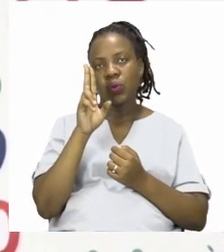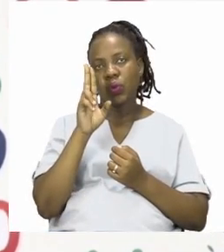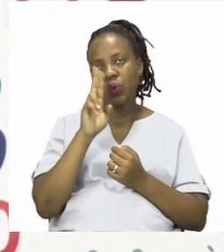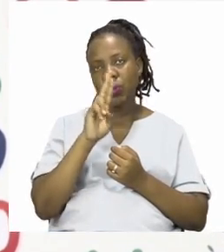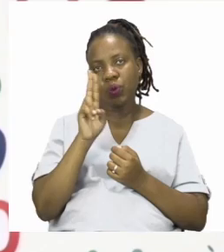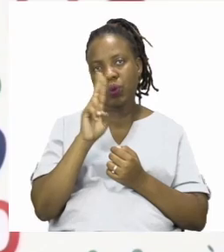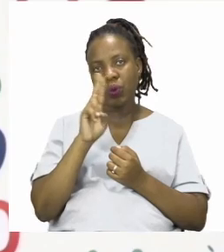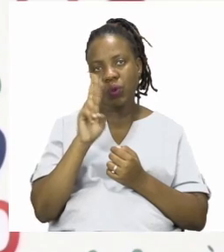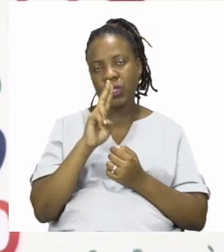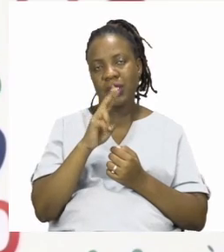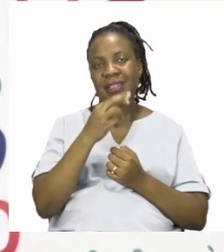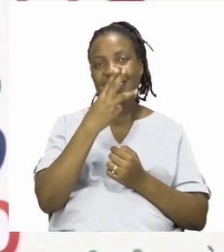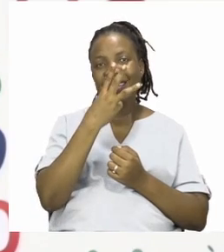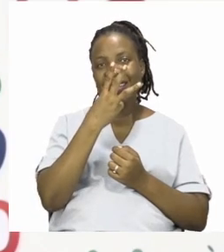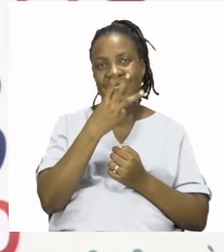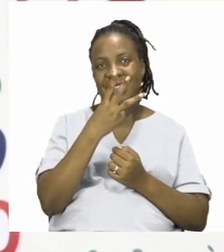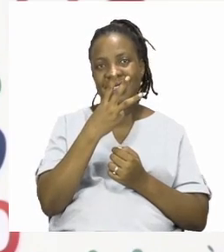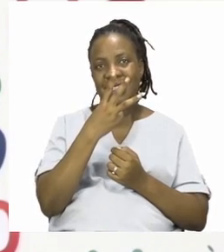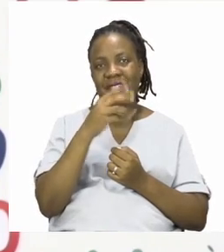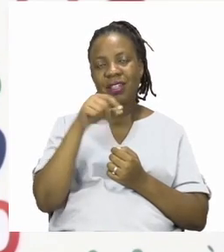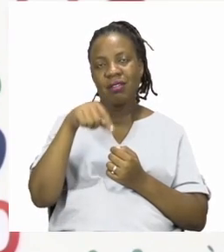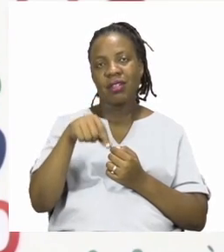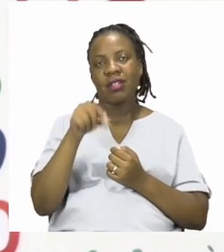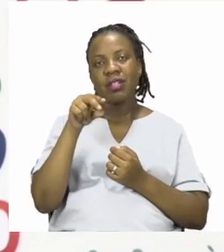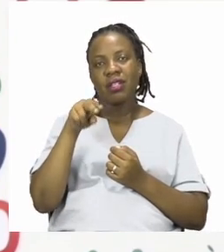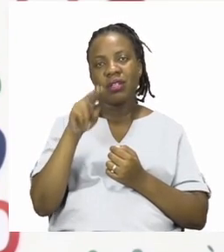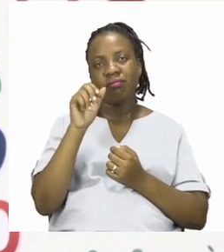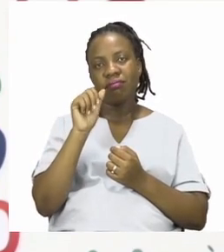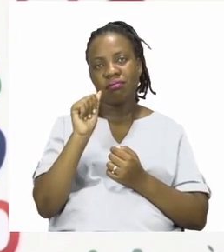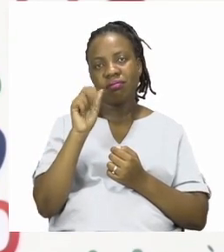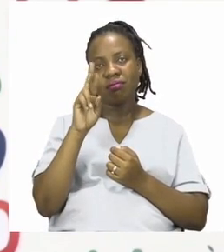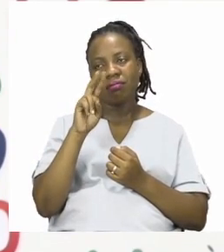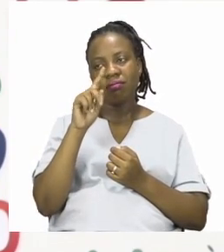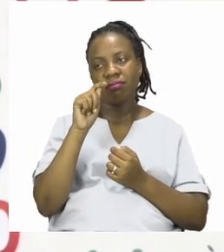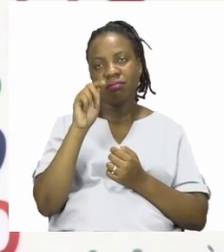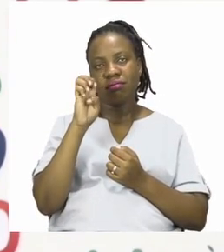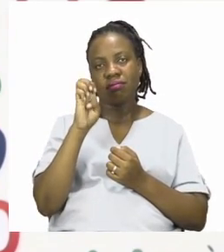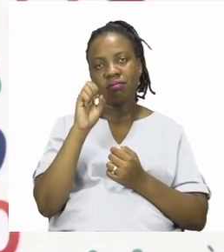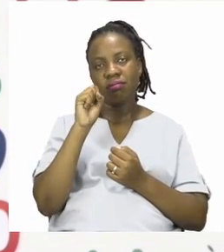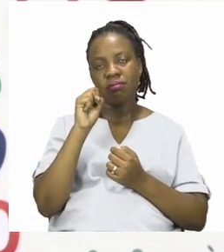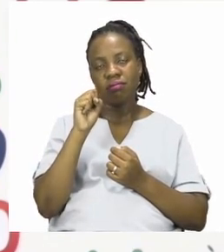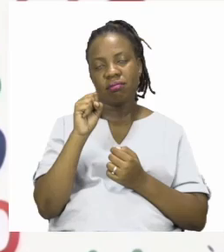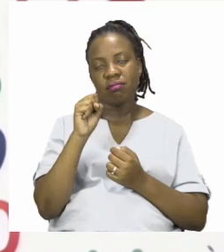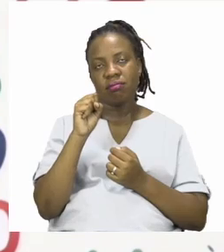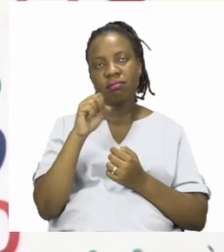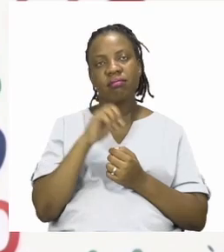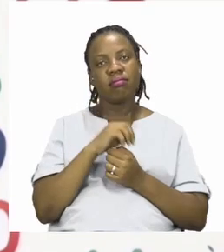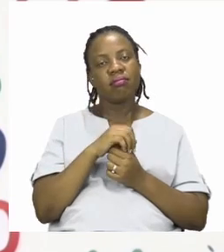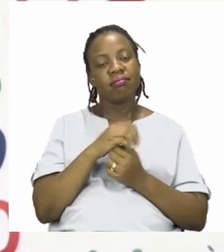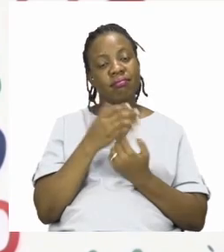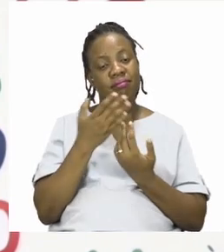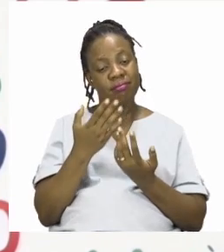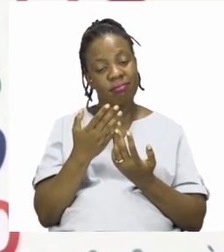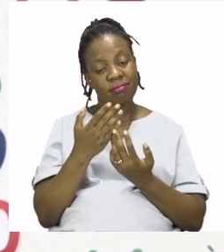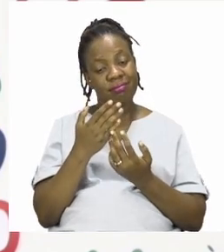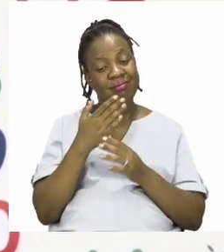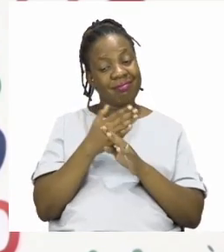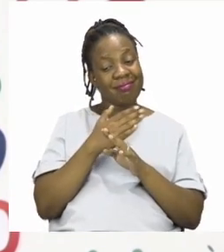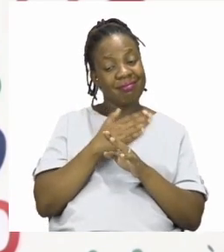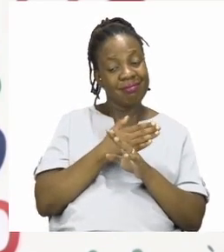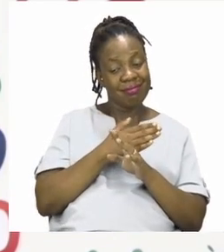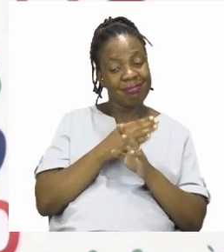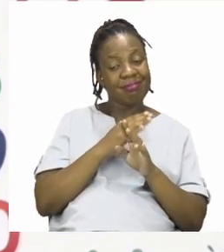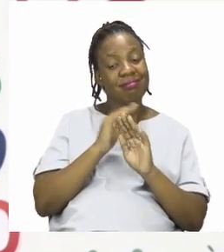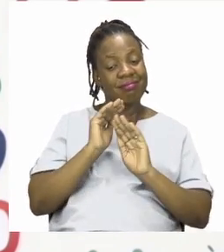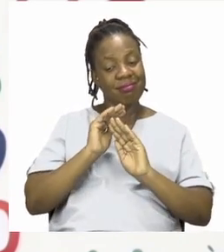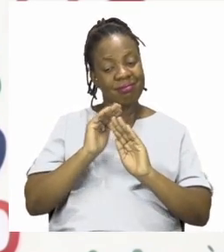3/4. Remember, 3/4. And we said earlier that when we talk about quarters, we talk about